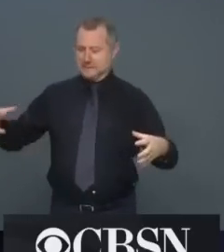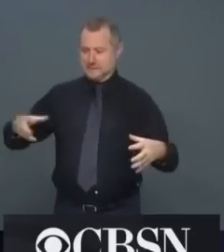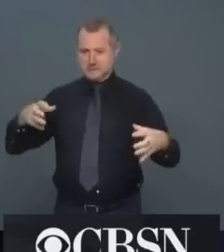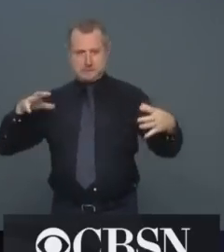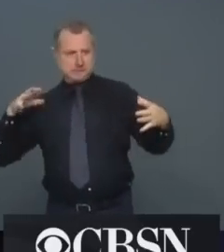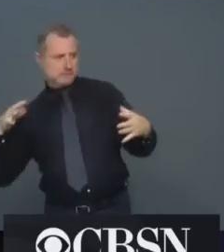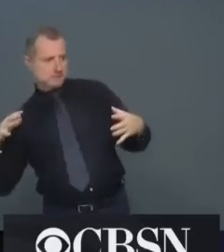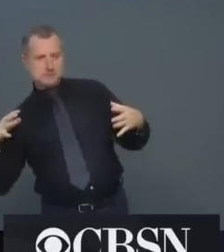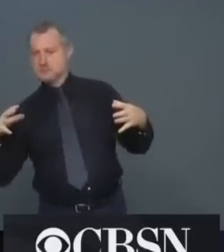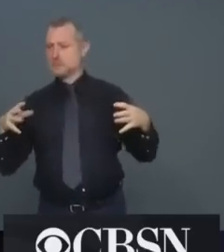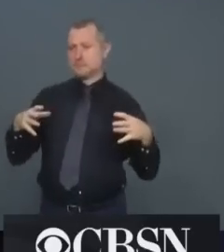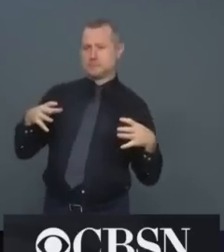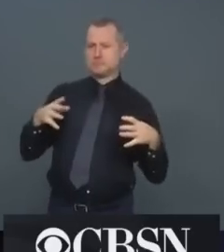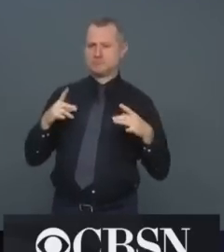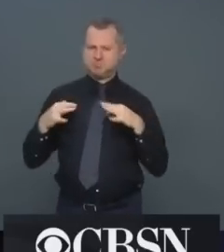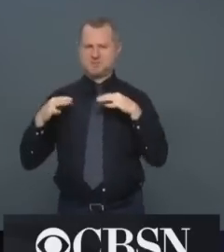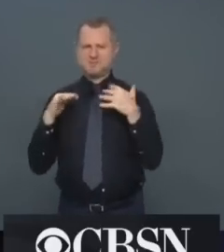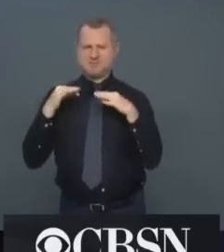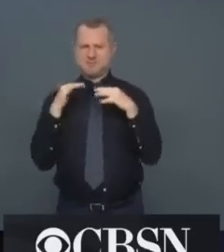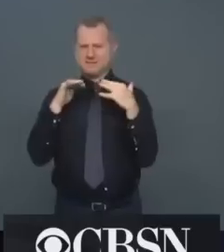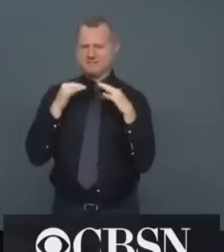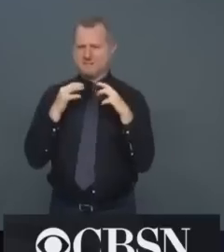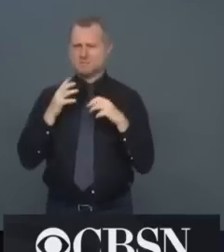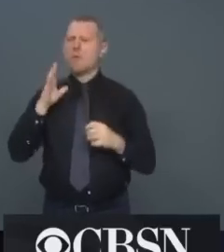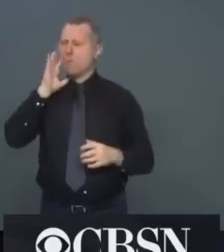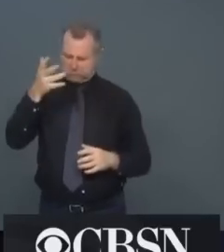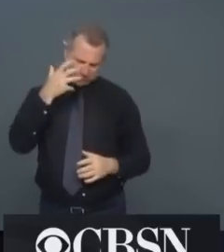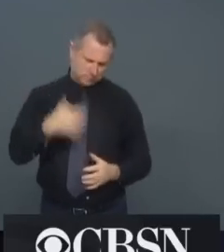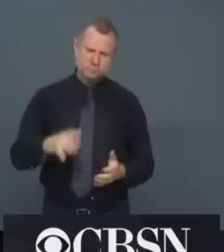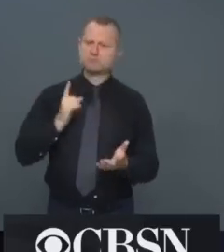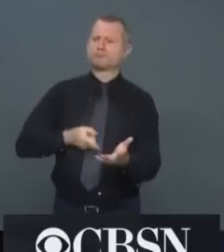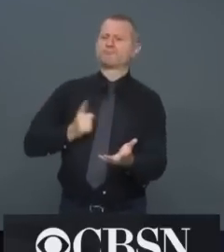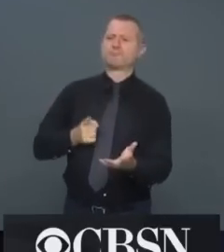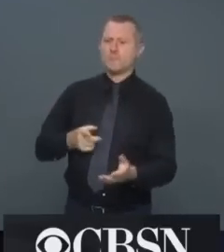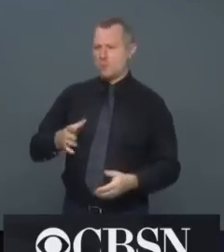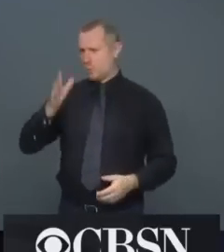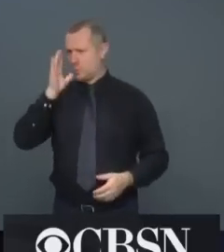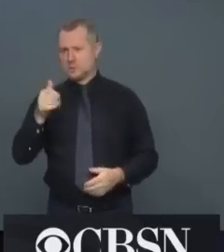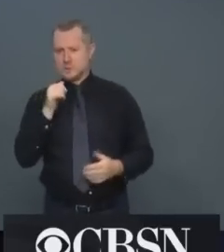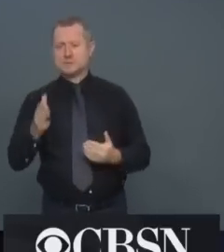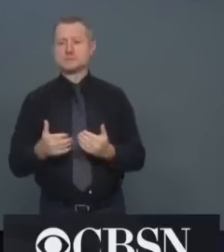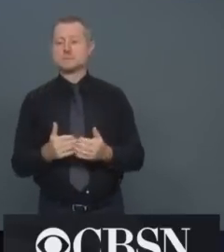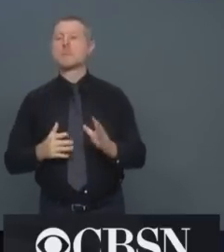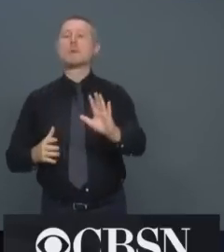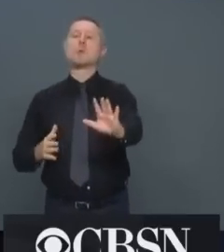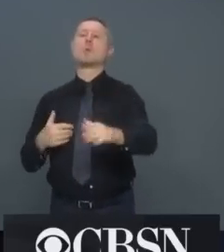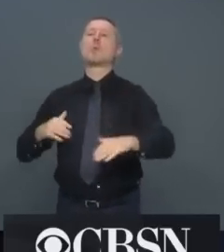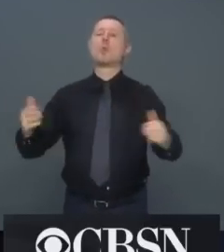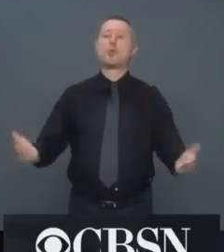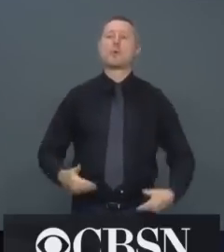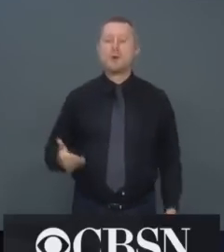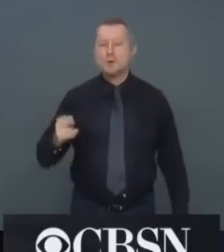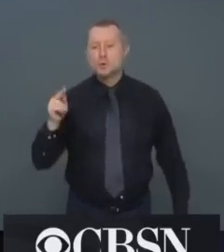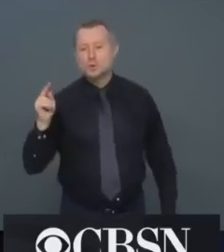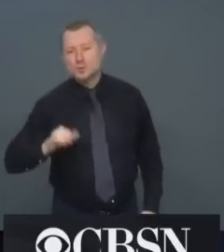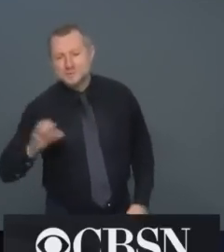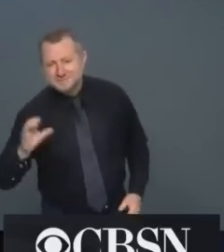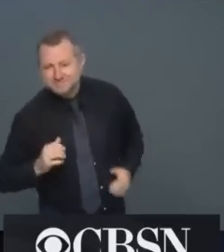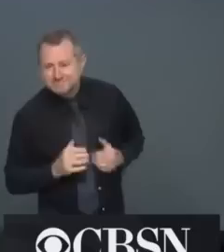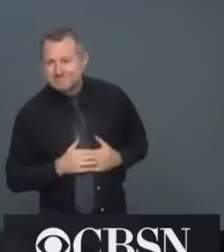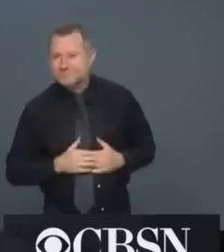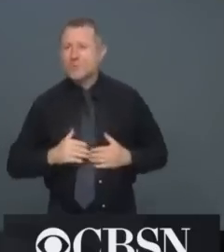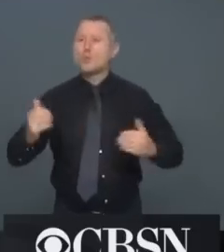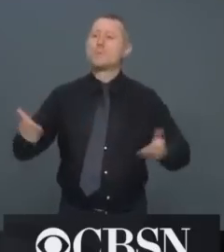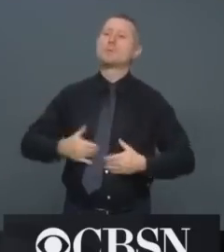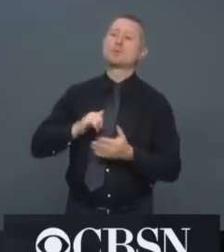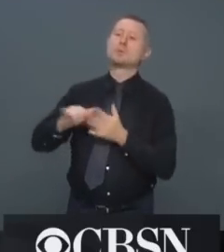heated. It's going to be difficult. But you know what? Welcome to New York City. Welcome to New York State. So at what point are you going to step in